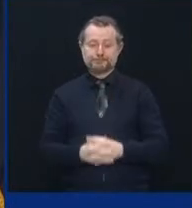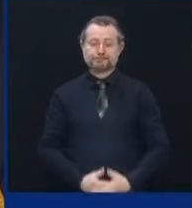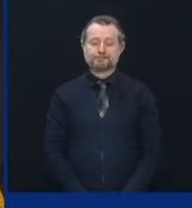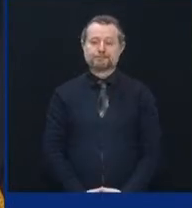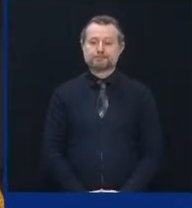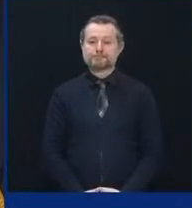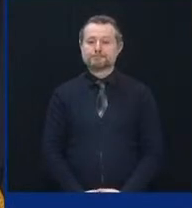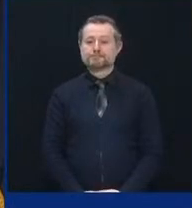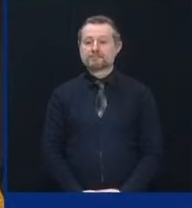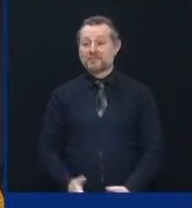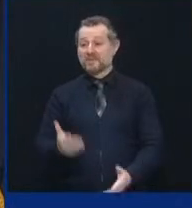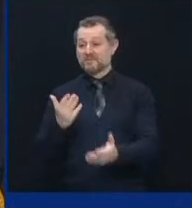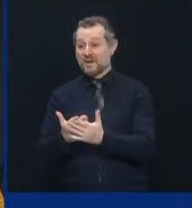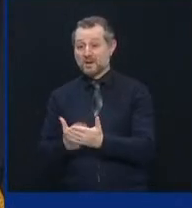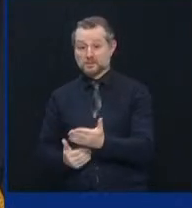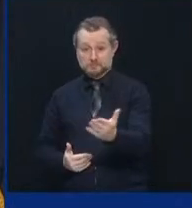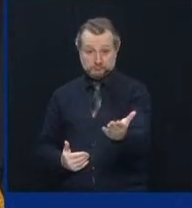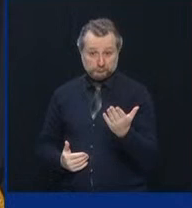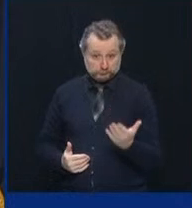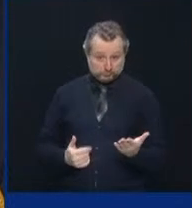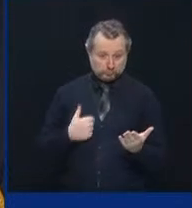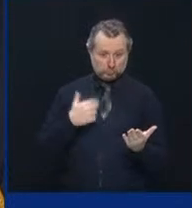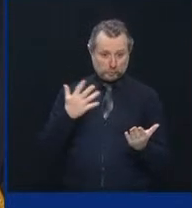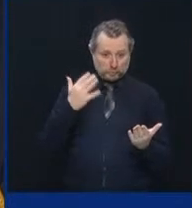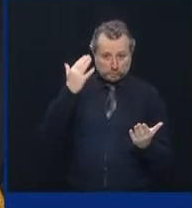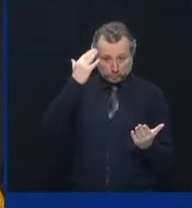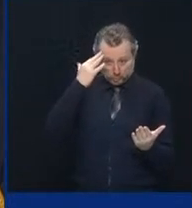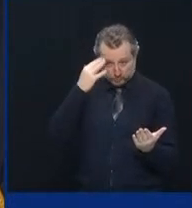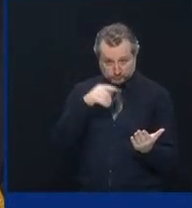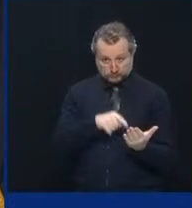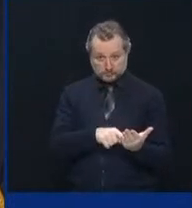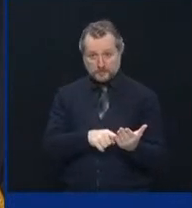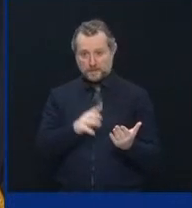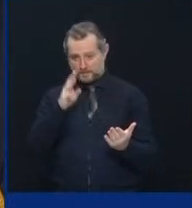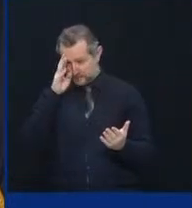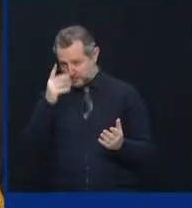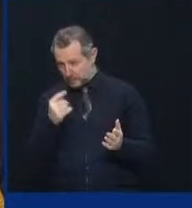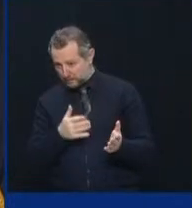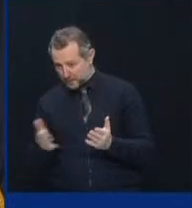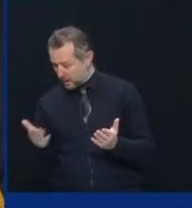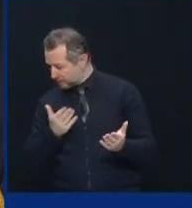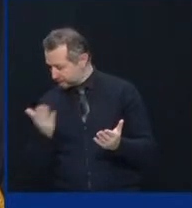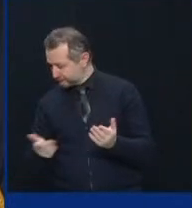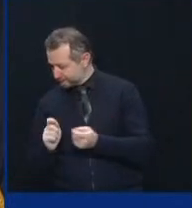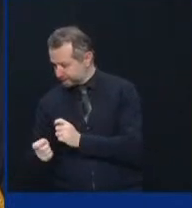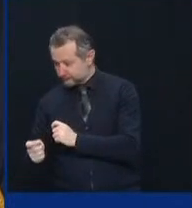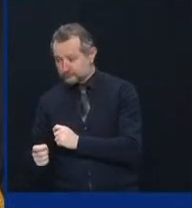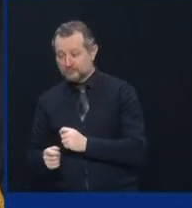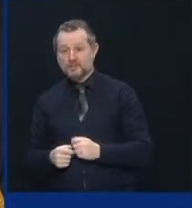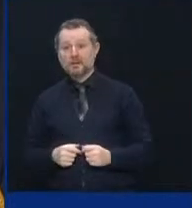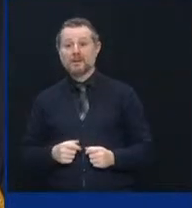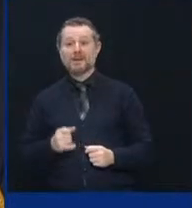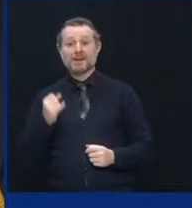know, come up with a plan on the facts you know. If you were to anticipate